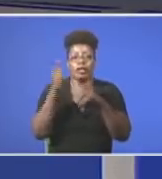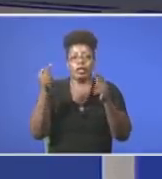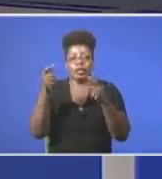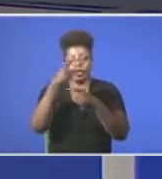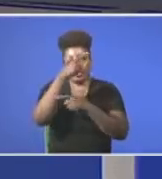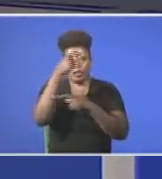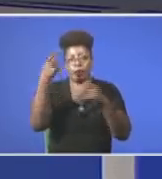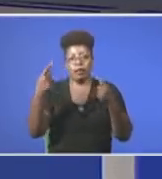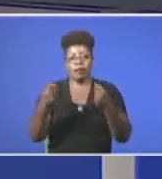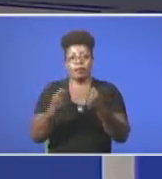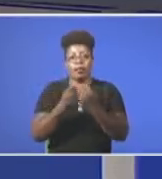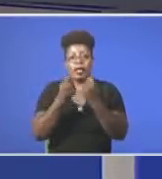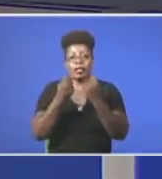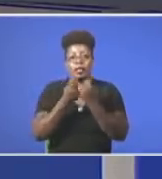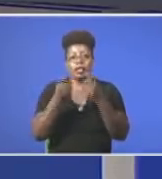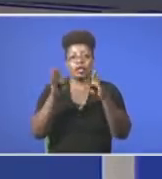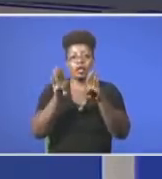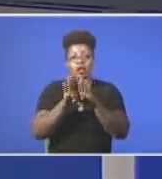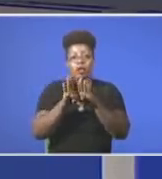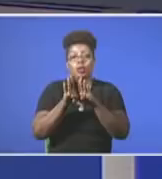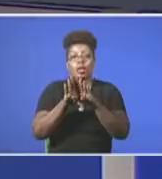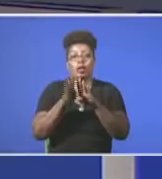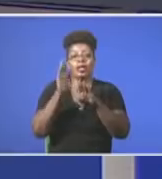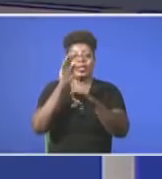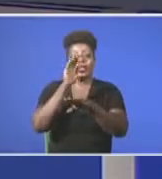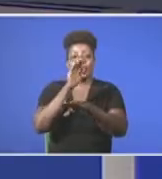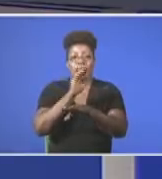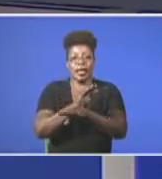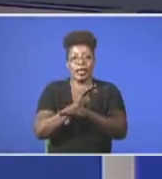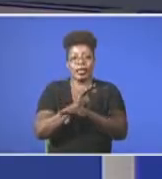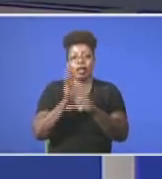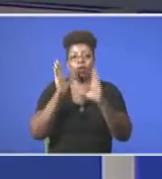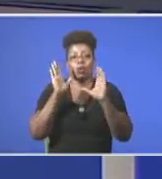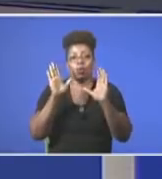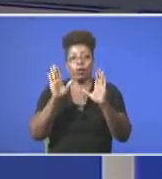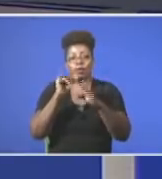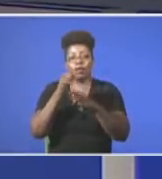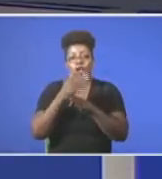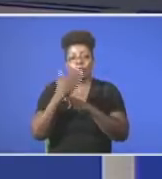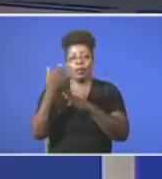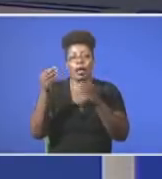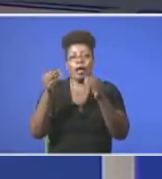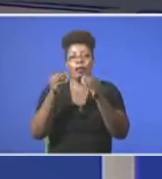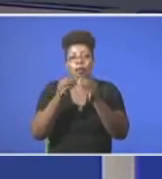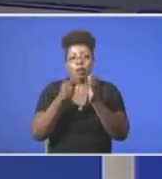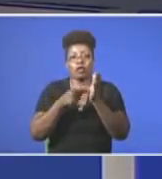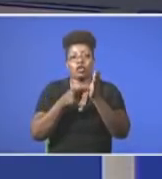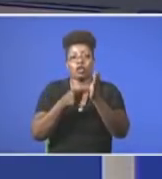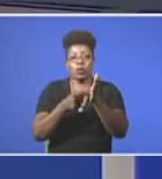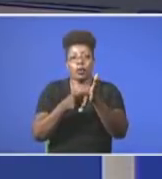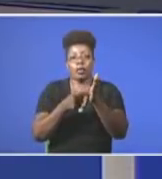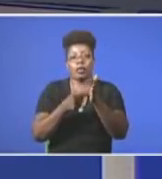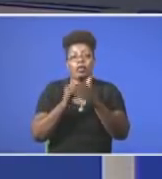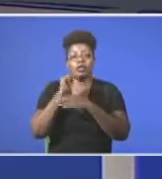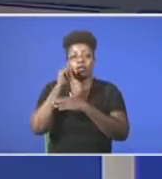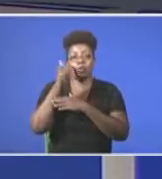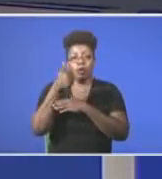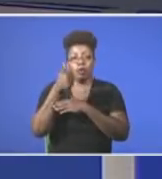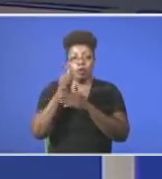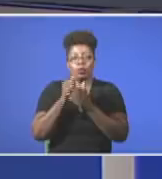that closed out tonight. Of course, they had a great job there, and we will give you some more highlights coming up from that